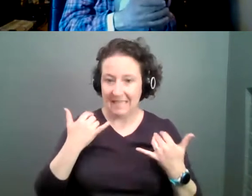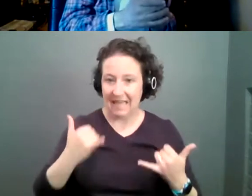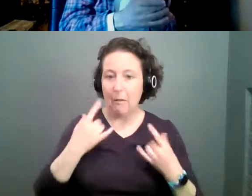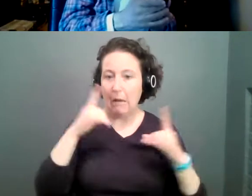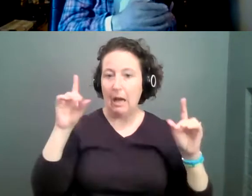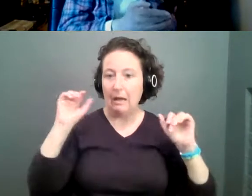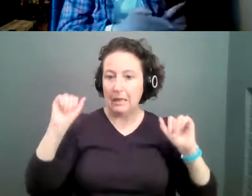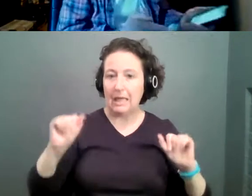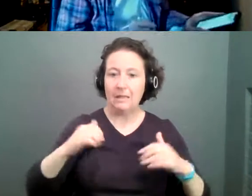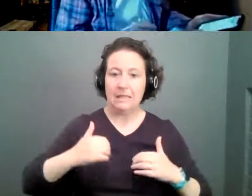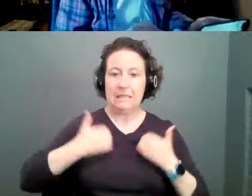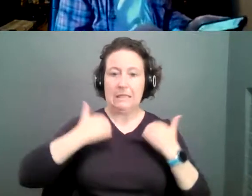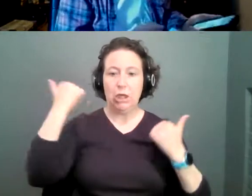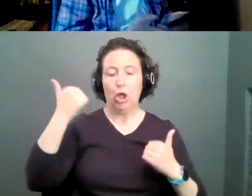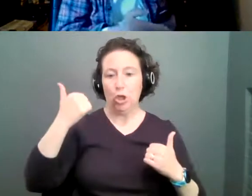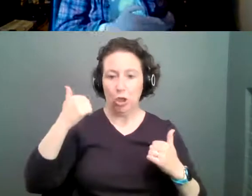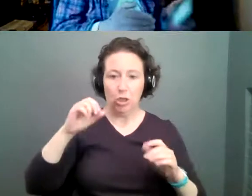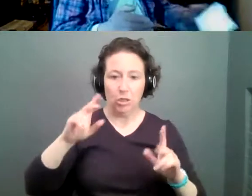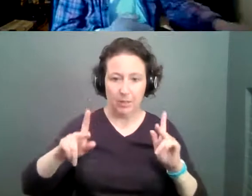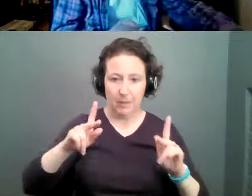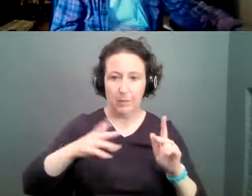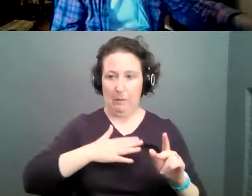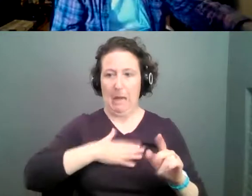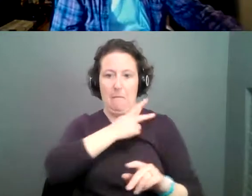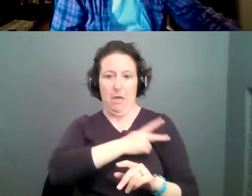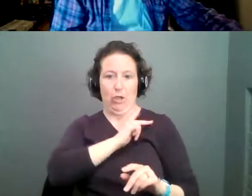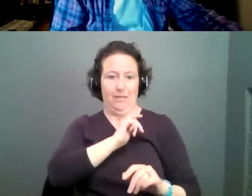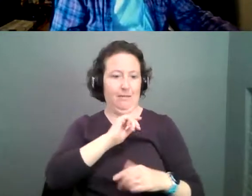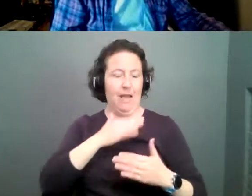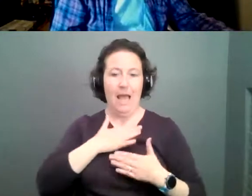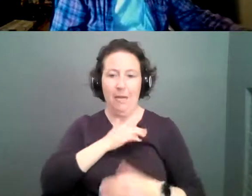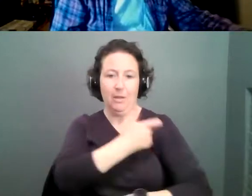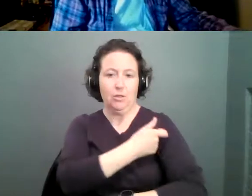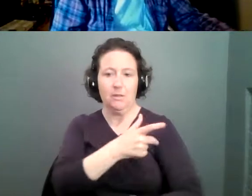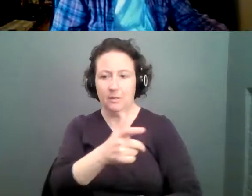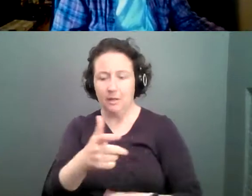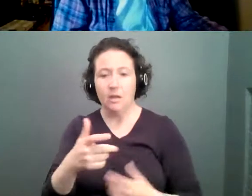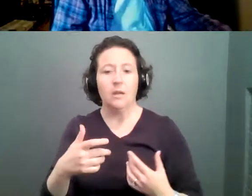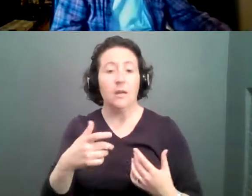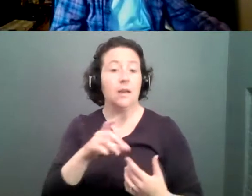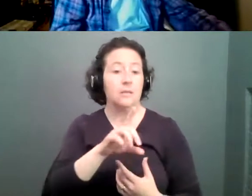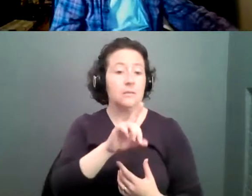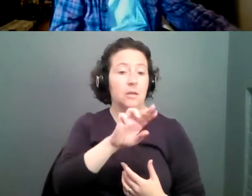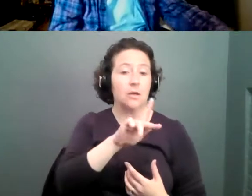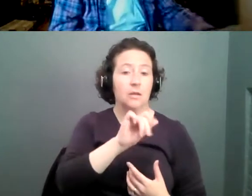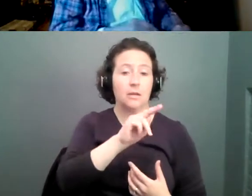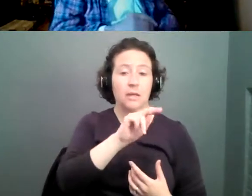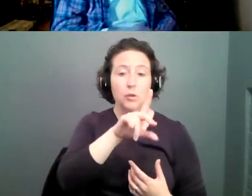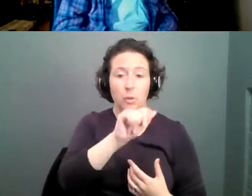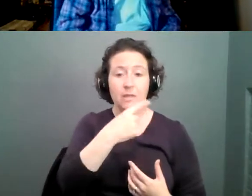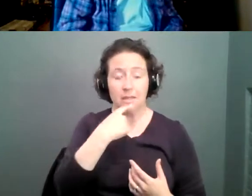and pediatric population, which I cater to, and happy to give them. And as Dr. Kandula was mentioning, and we are seeing a very fast